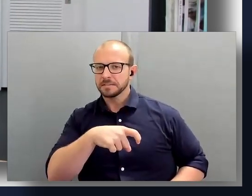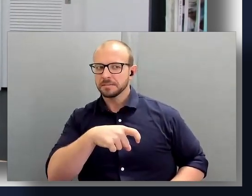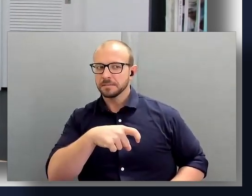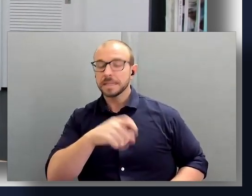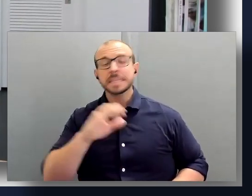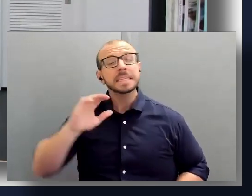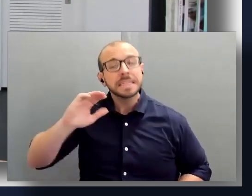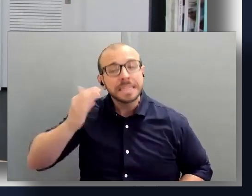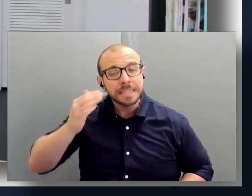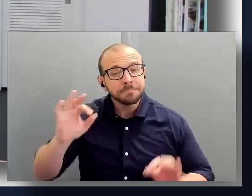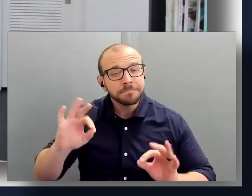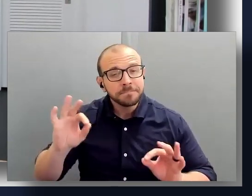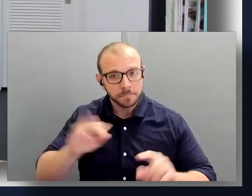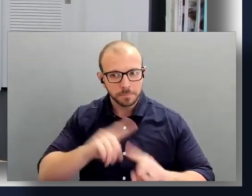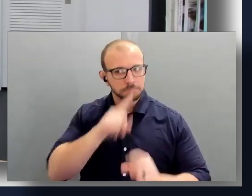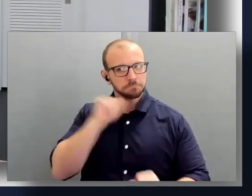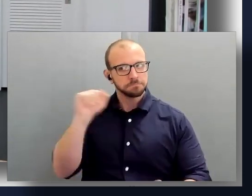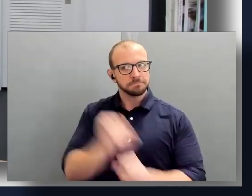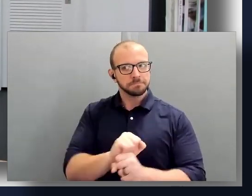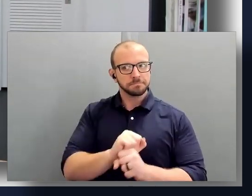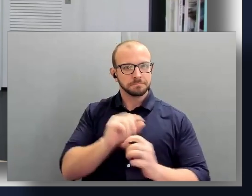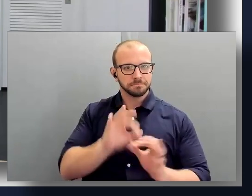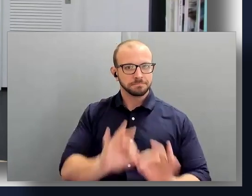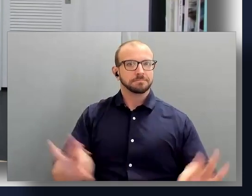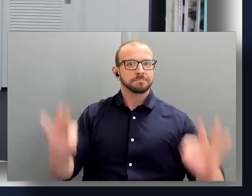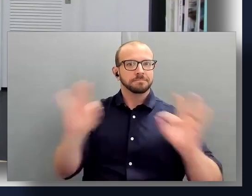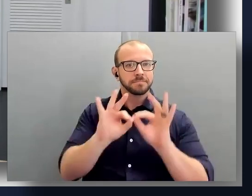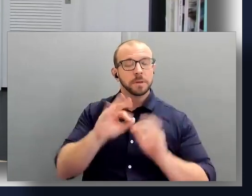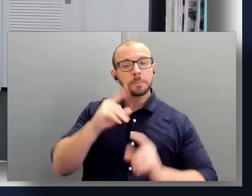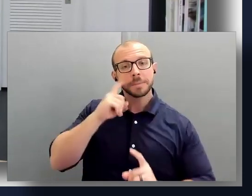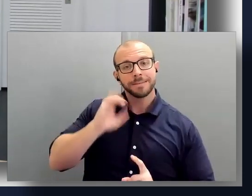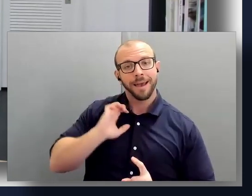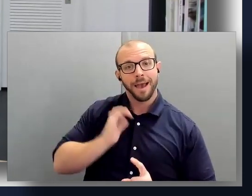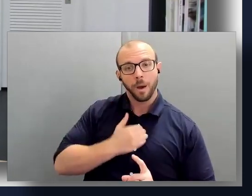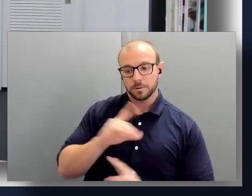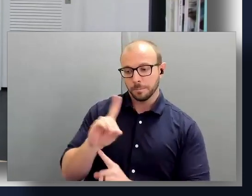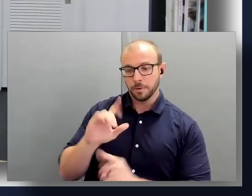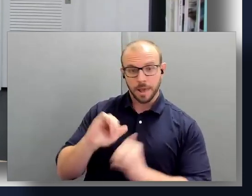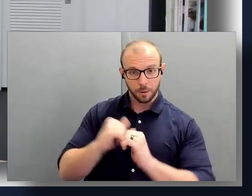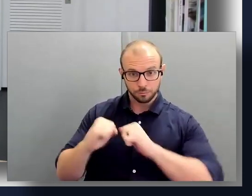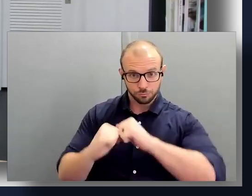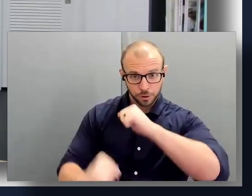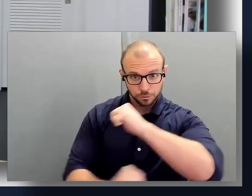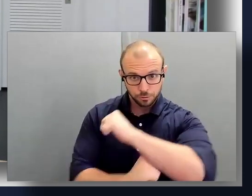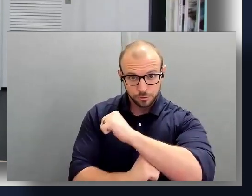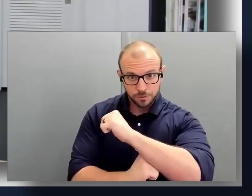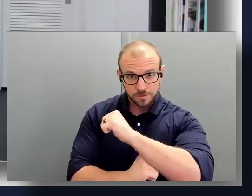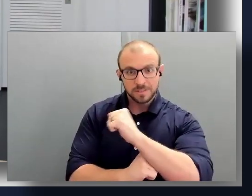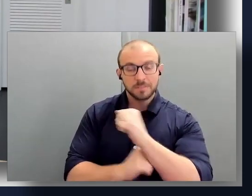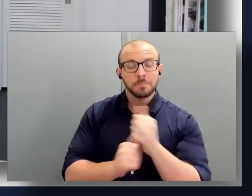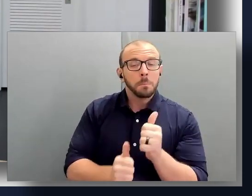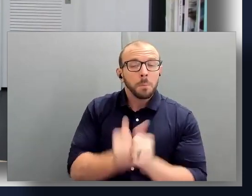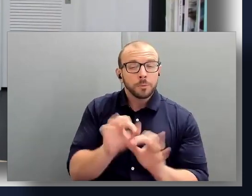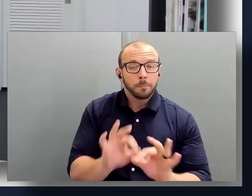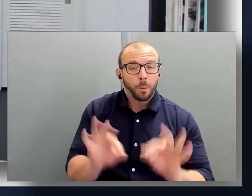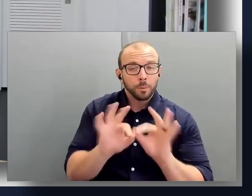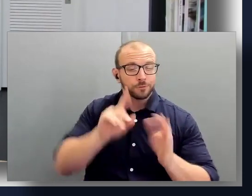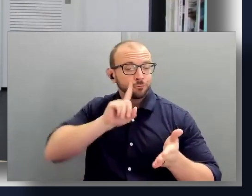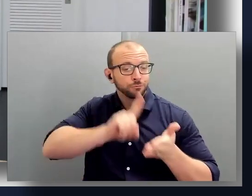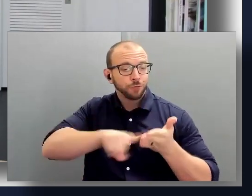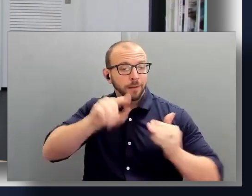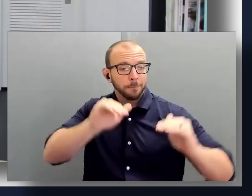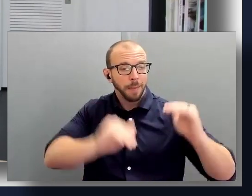but it's actually quite a big deal because the way our democracy is structured, the main check